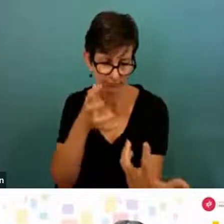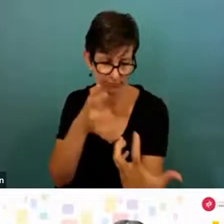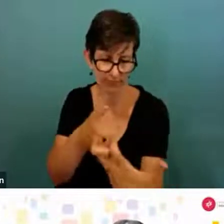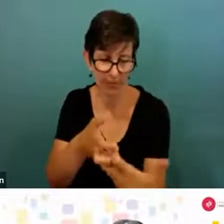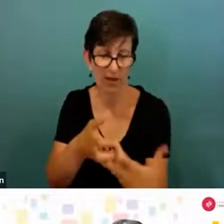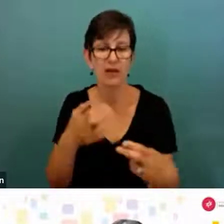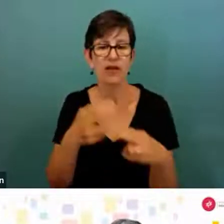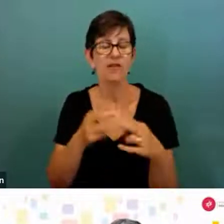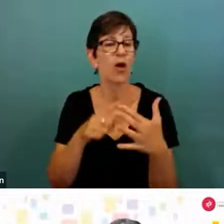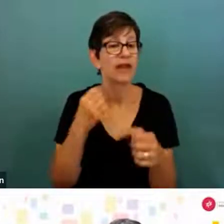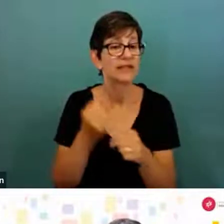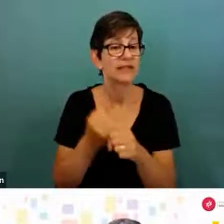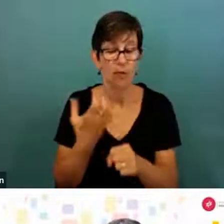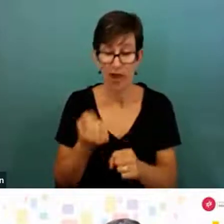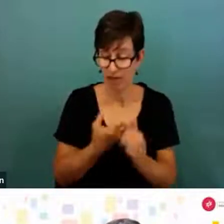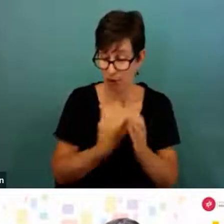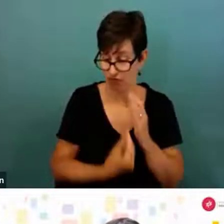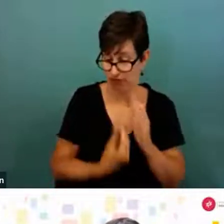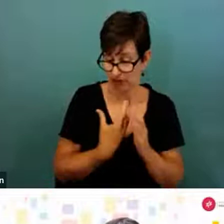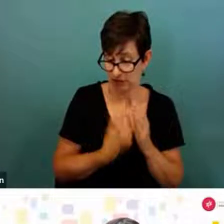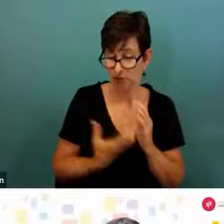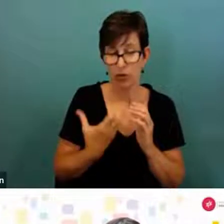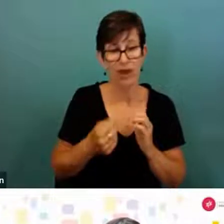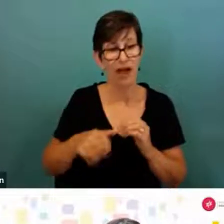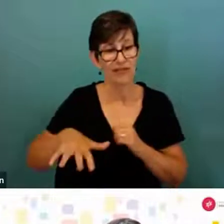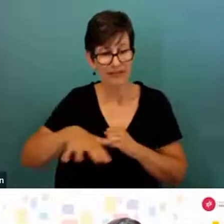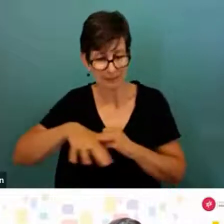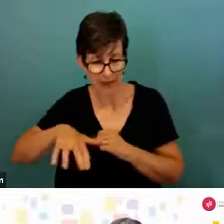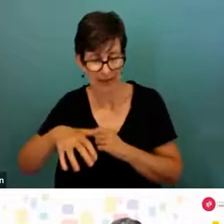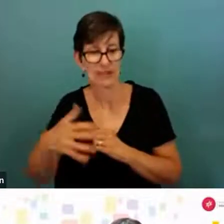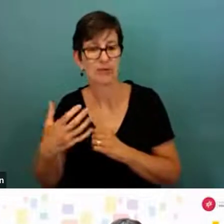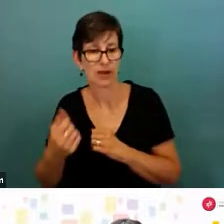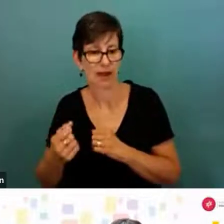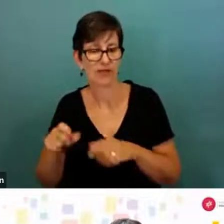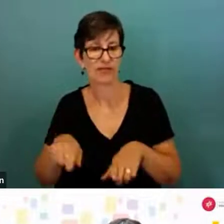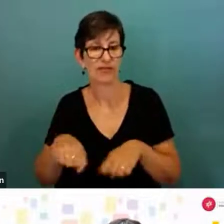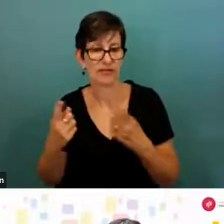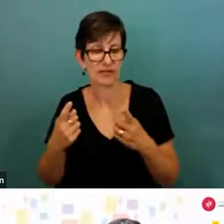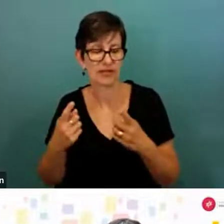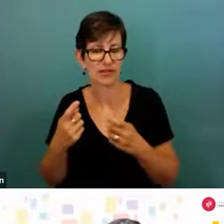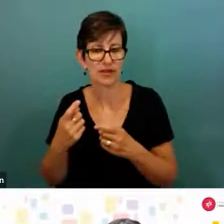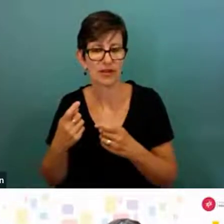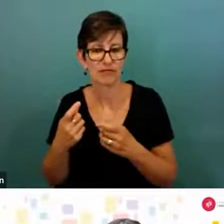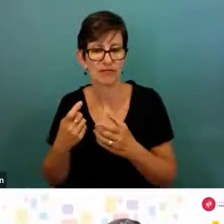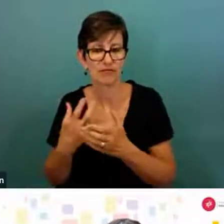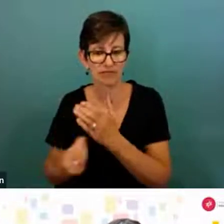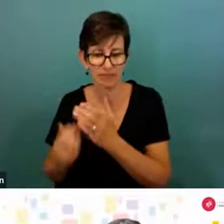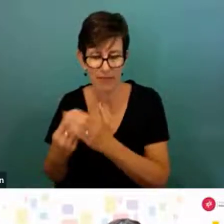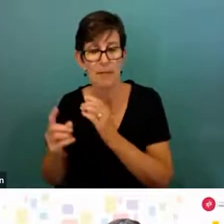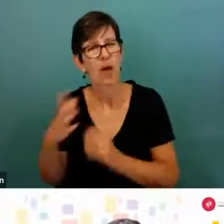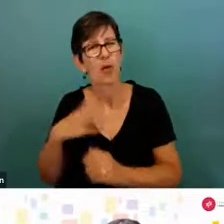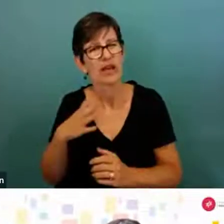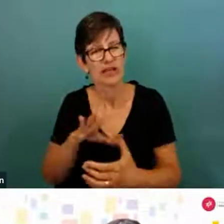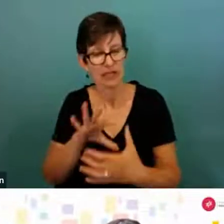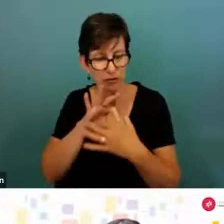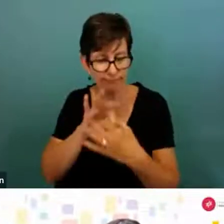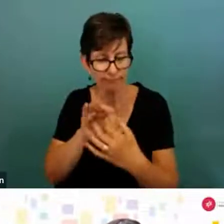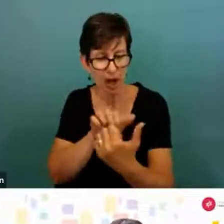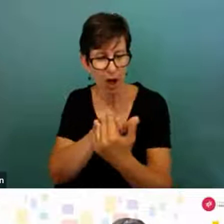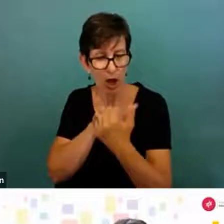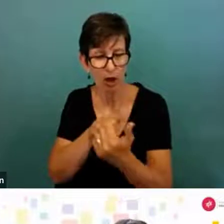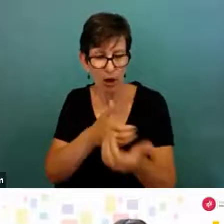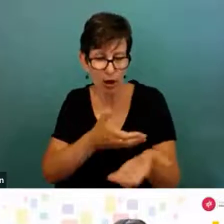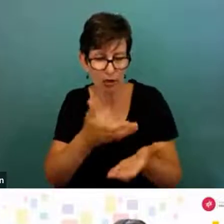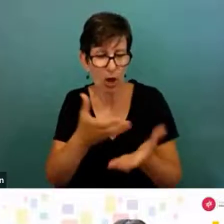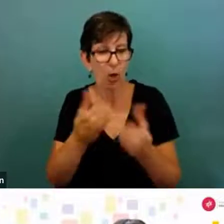have the resources and the spaces and the platforms, but you really need to consult with the community who will